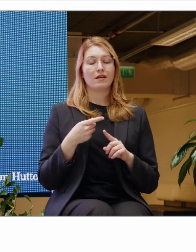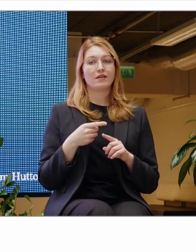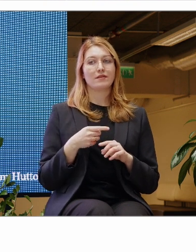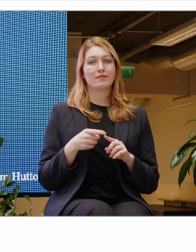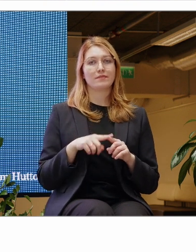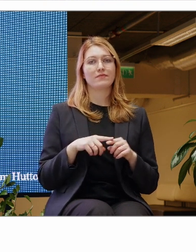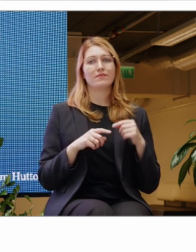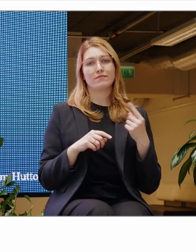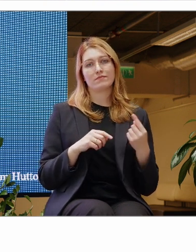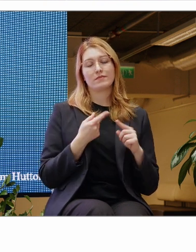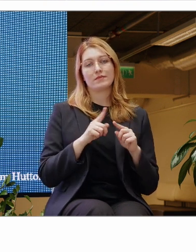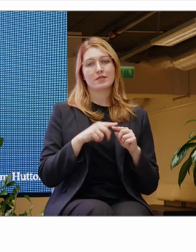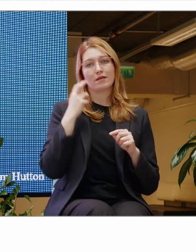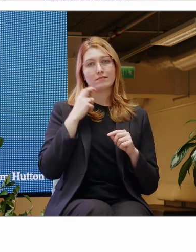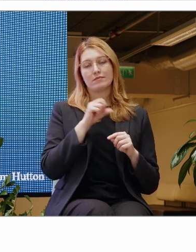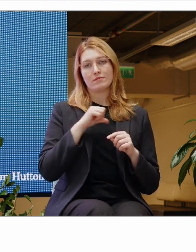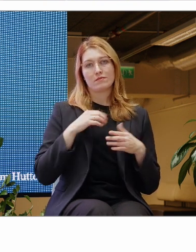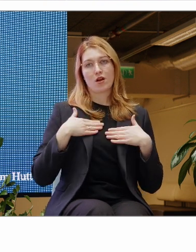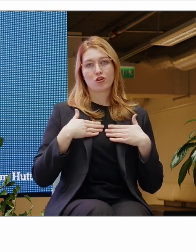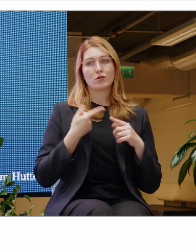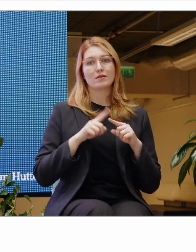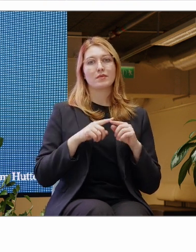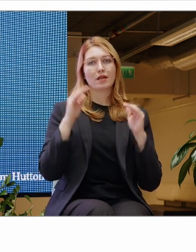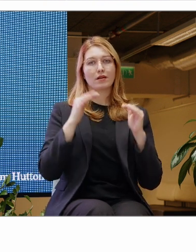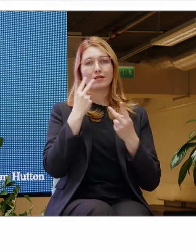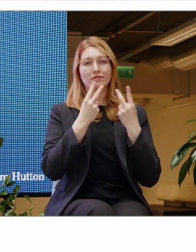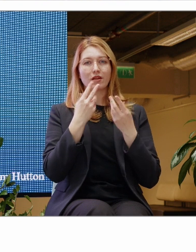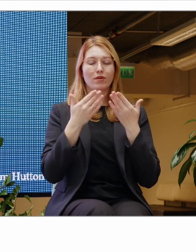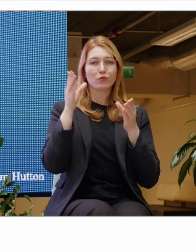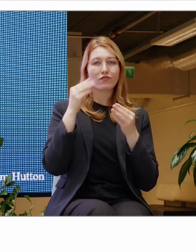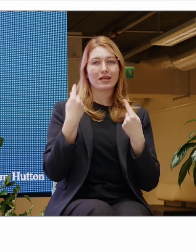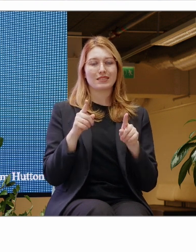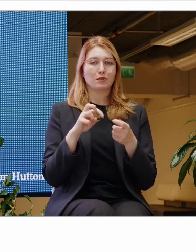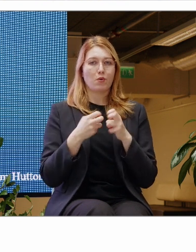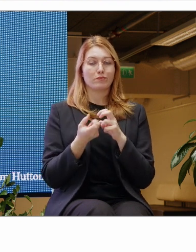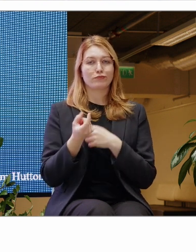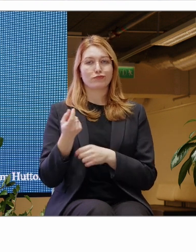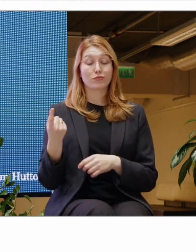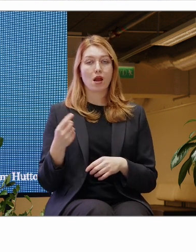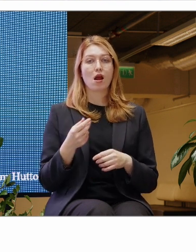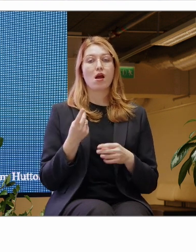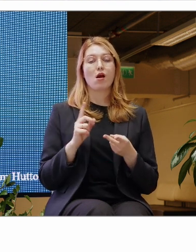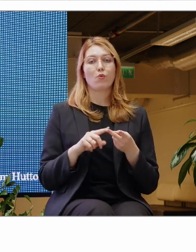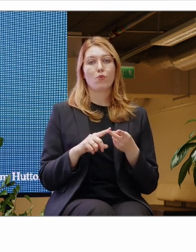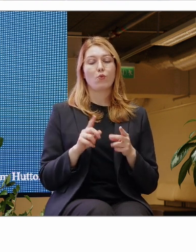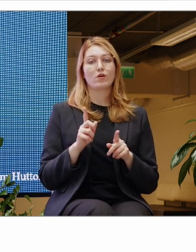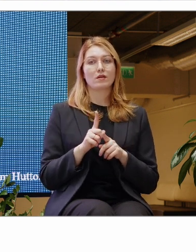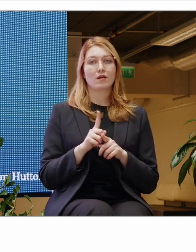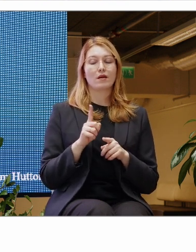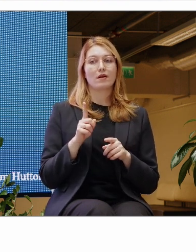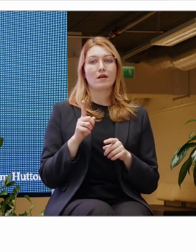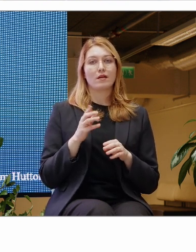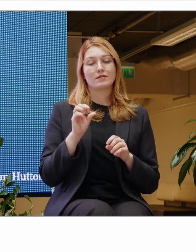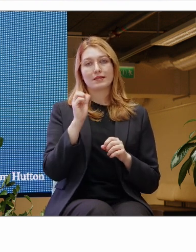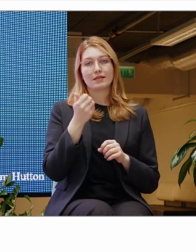One, that's because they were older themselves and probably beginning to get visual and dexterity issues themselves. And secondly, they've been around the accessible, inclusive